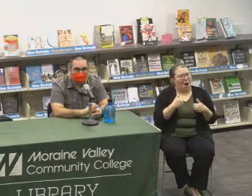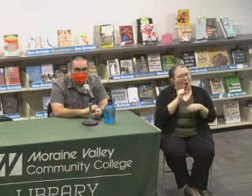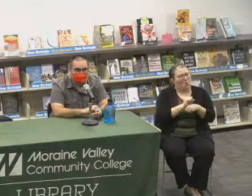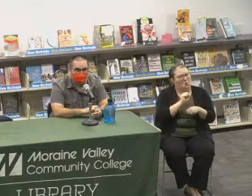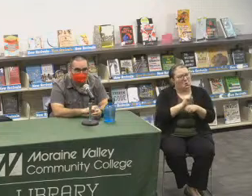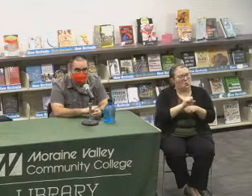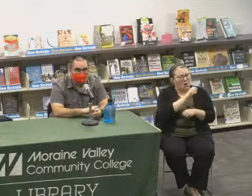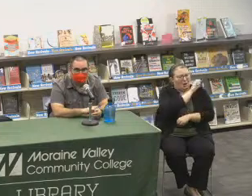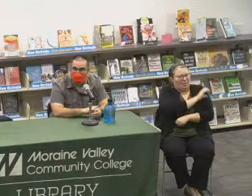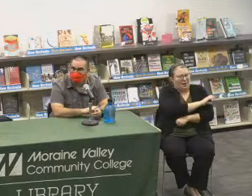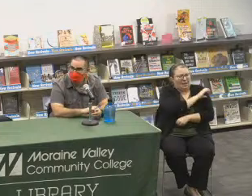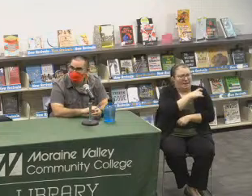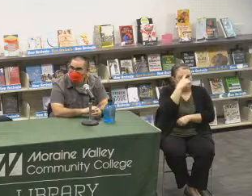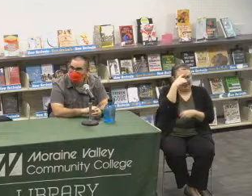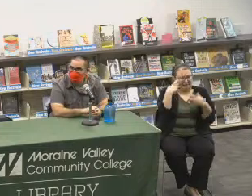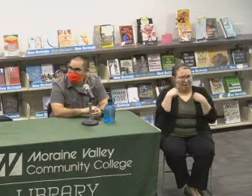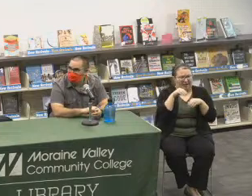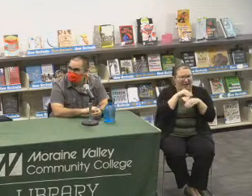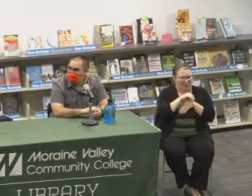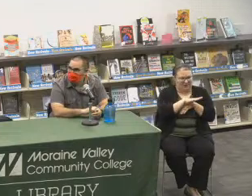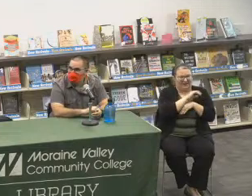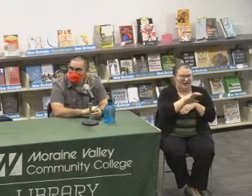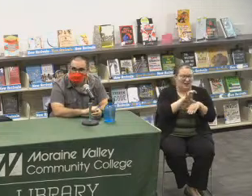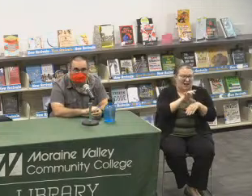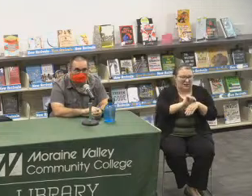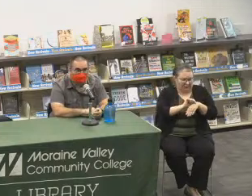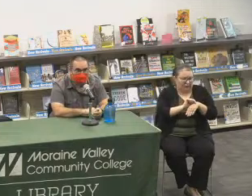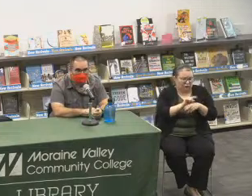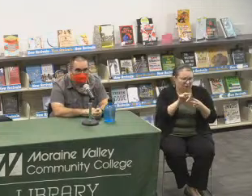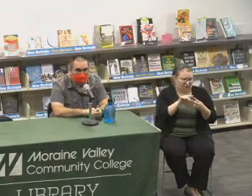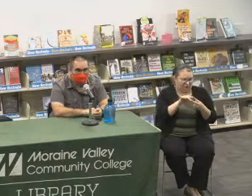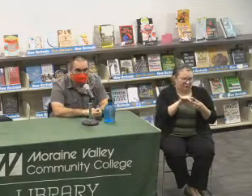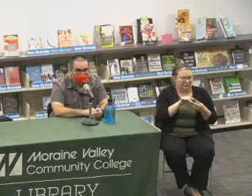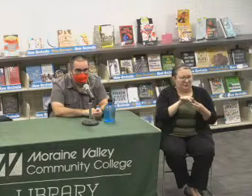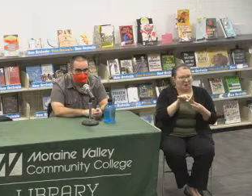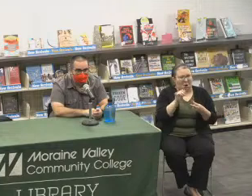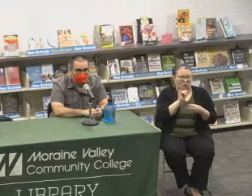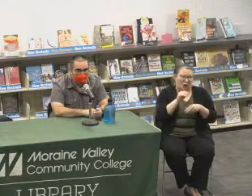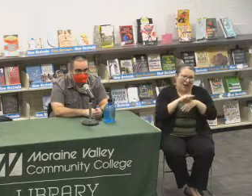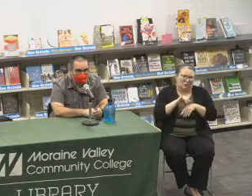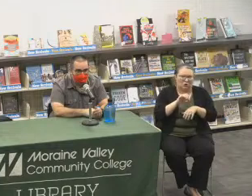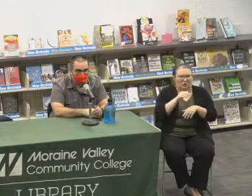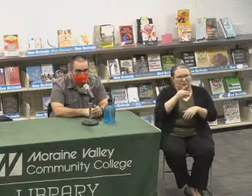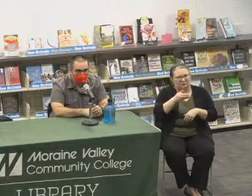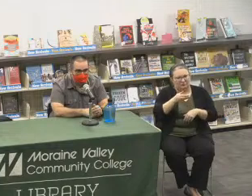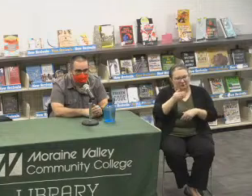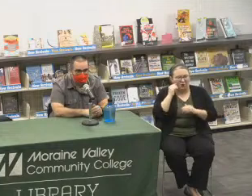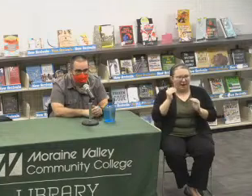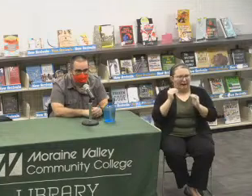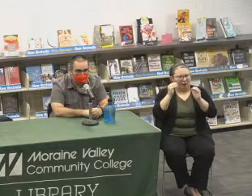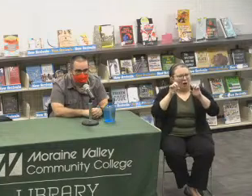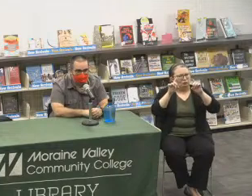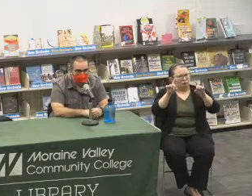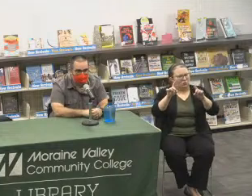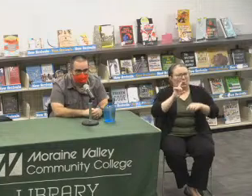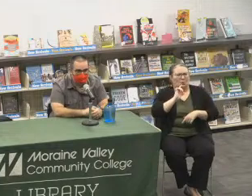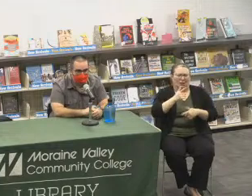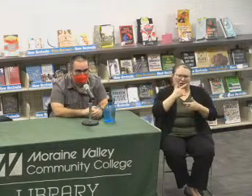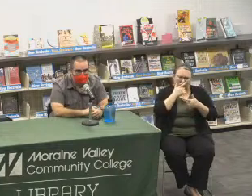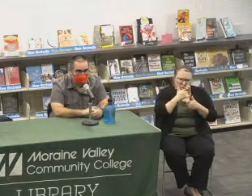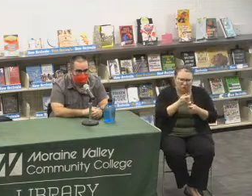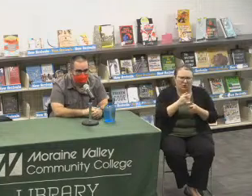in clinical mental health counseling and consultation. Like you said, I'm also a counselor in higher ed, but I'm really